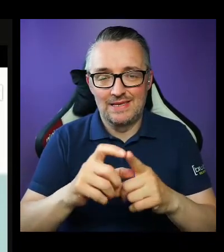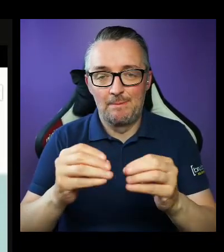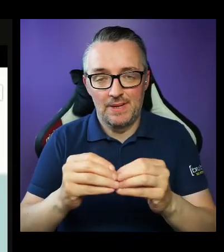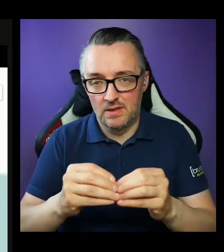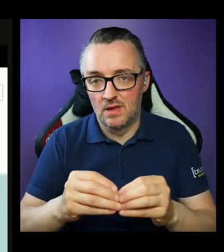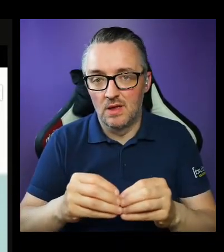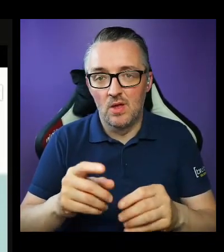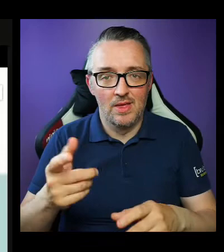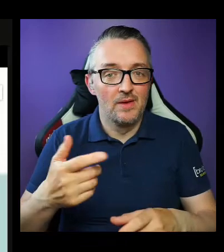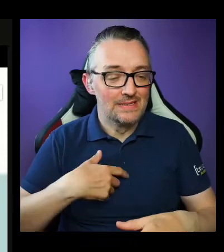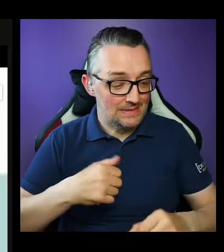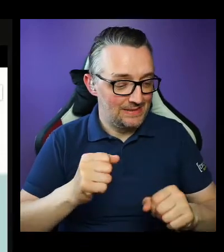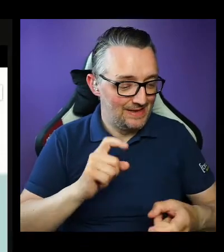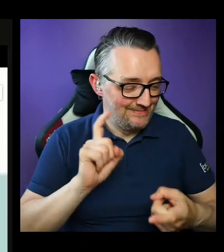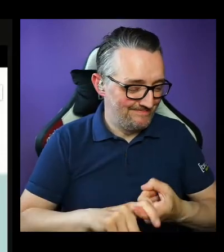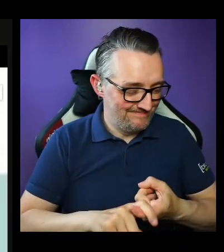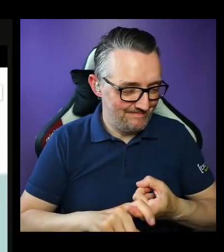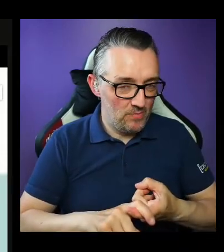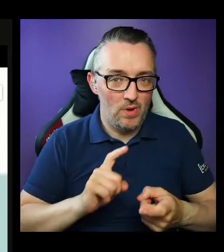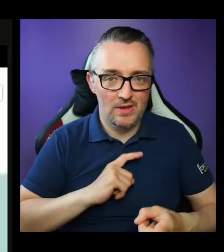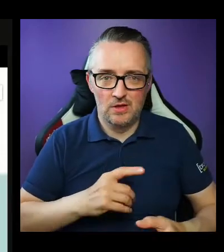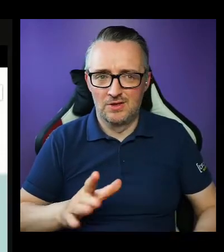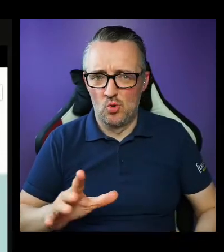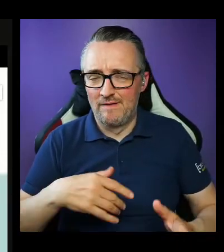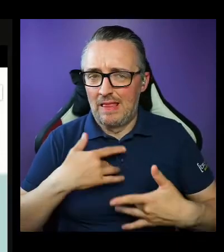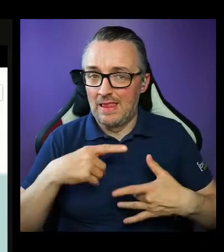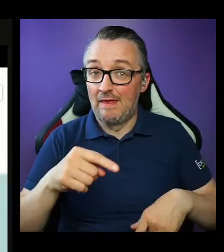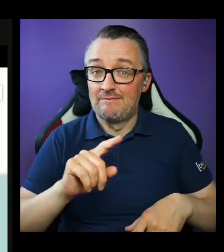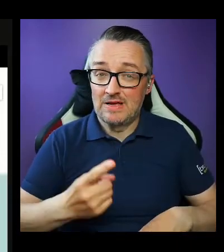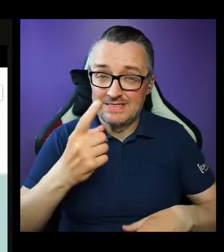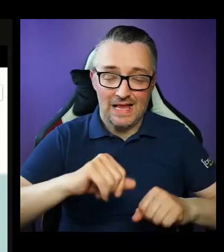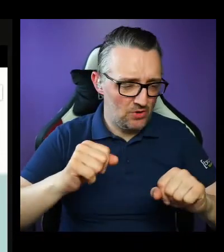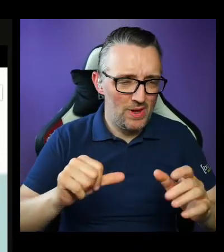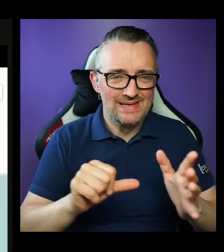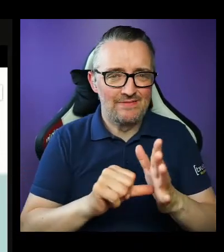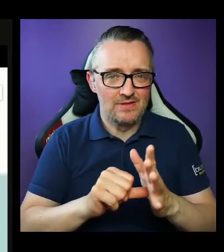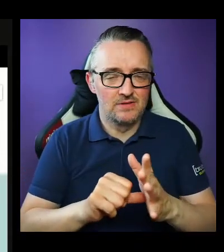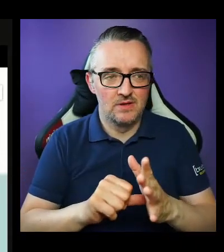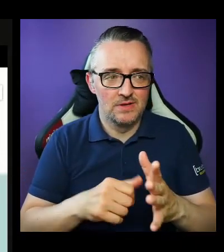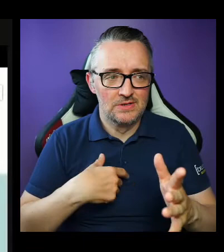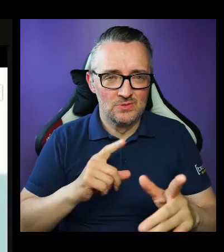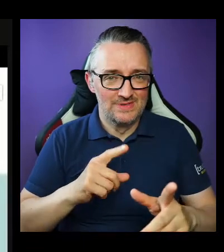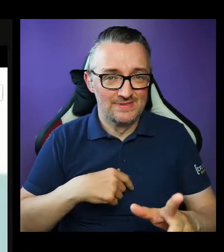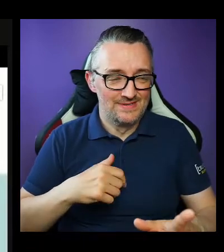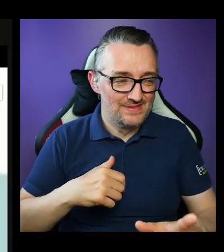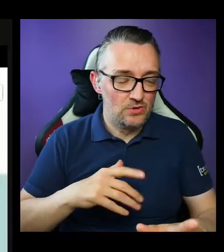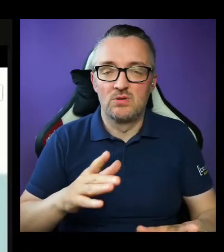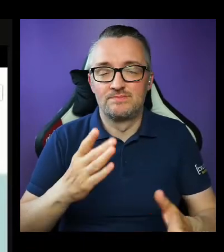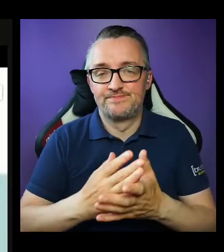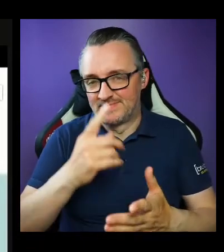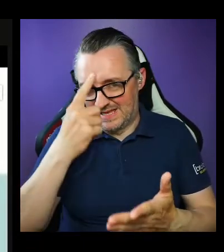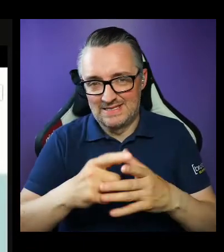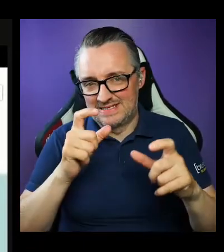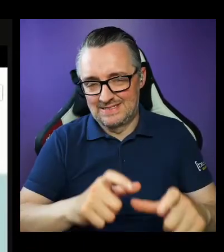it in the beginning when it wasn't as easy as we might have wanted. And also, that's